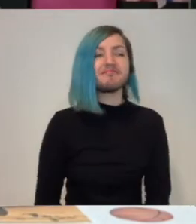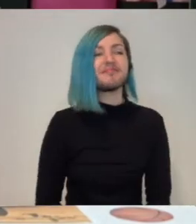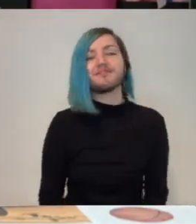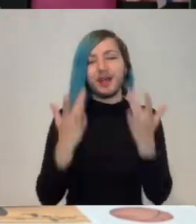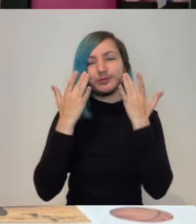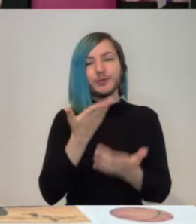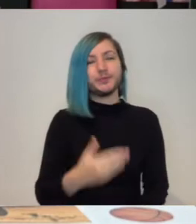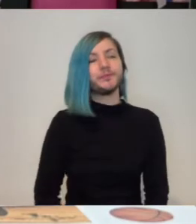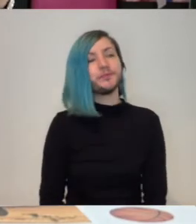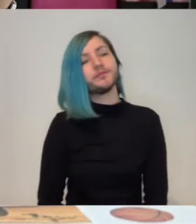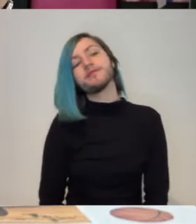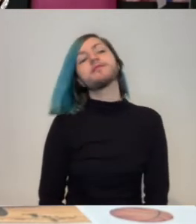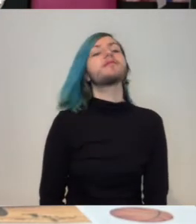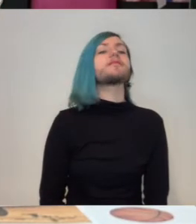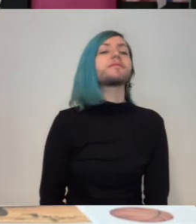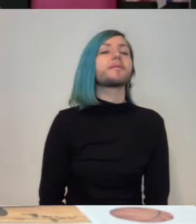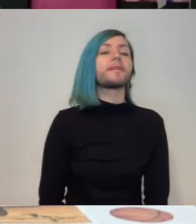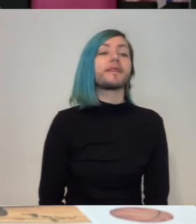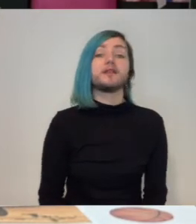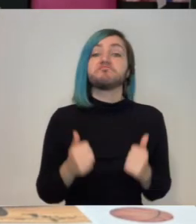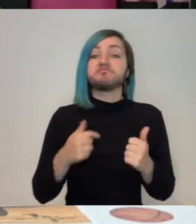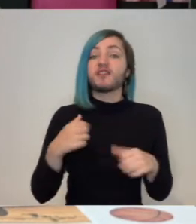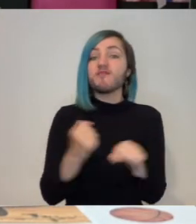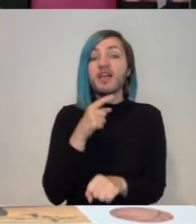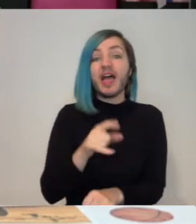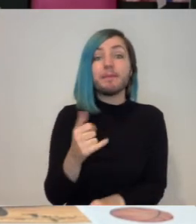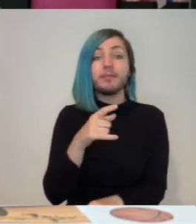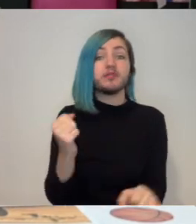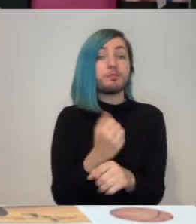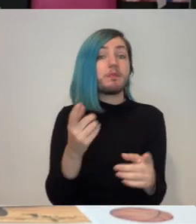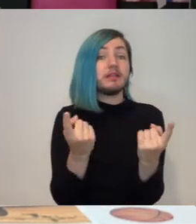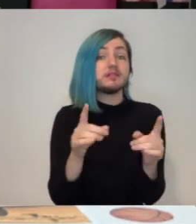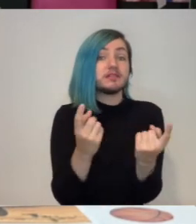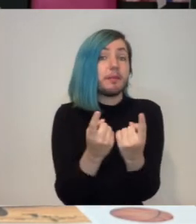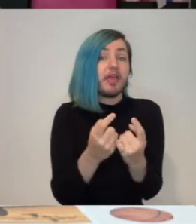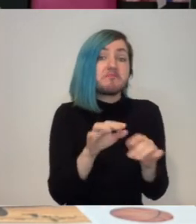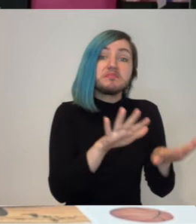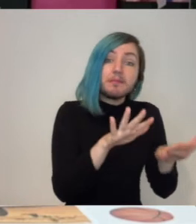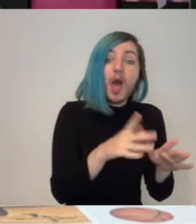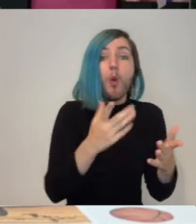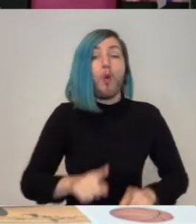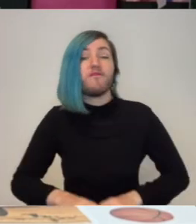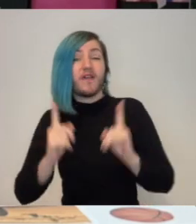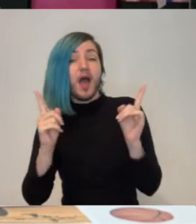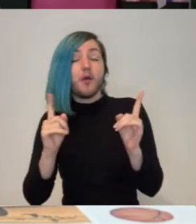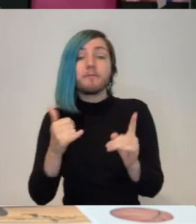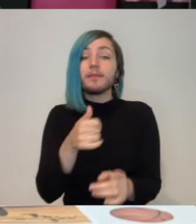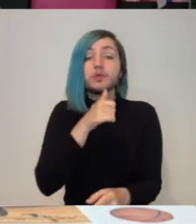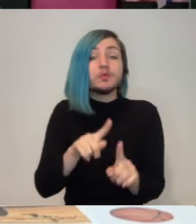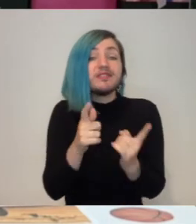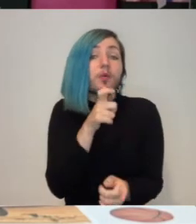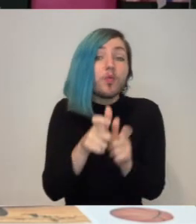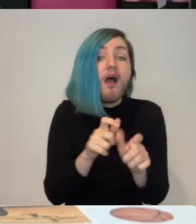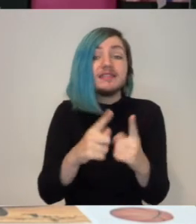show it to you there. So that's what I've made. You might have made something similar or made something completely different and used different words and